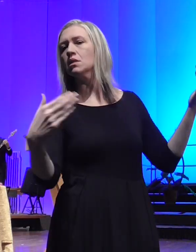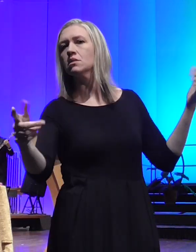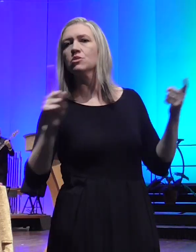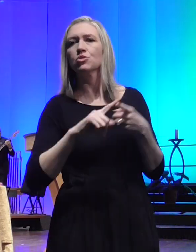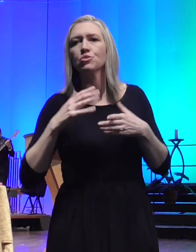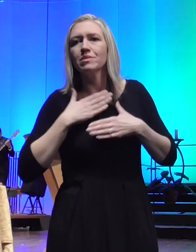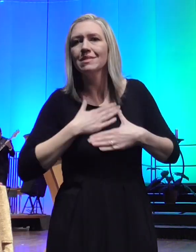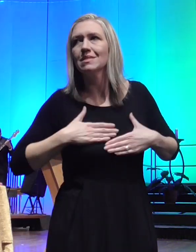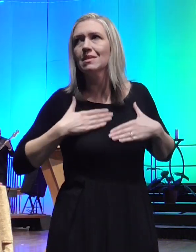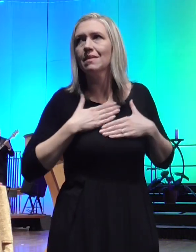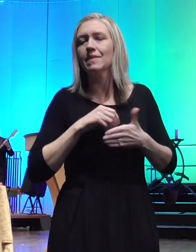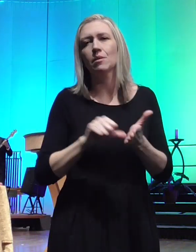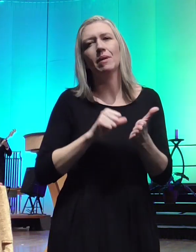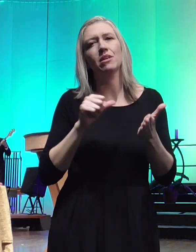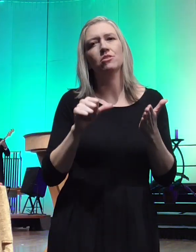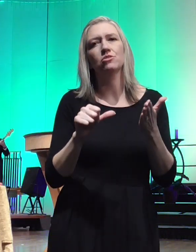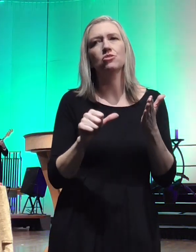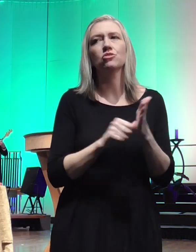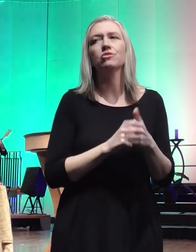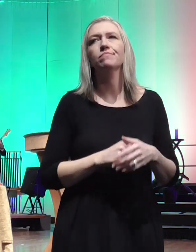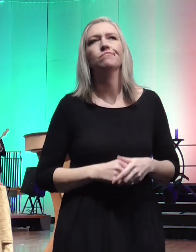TV page.